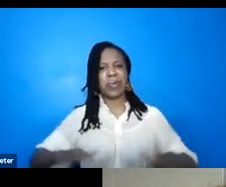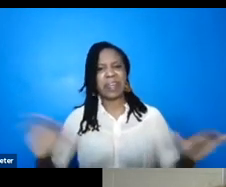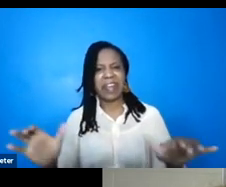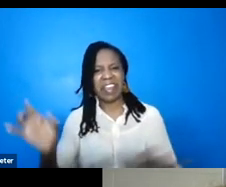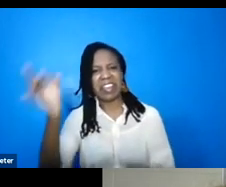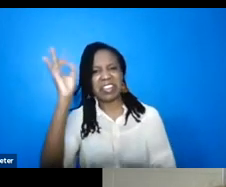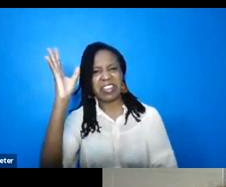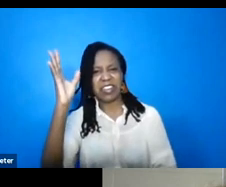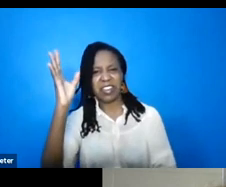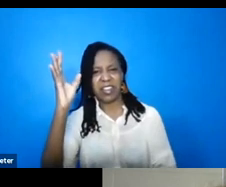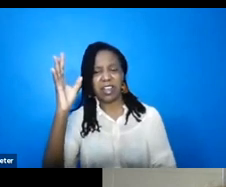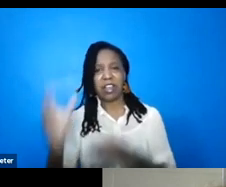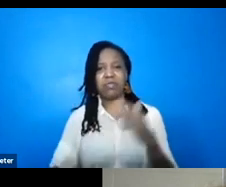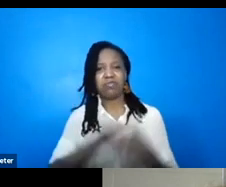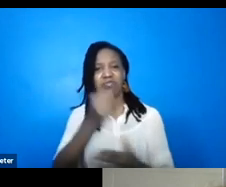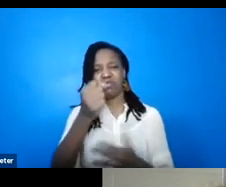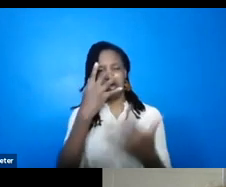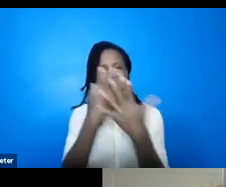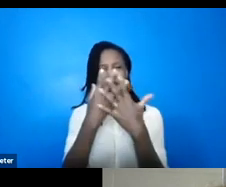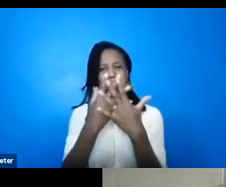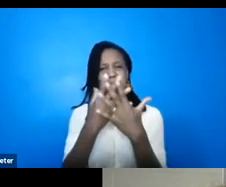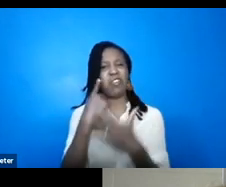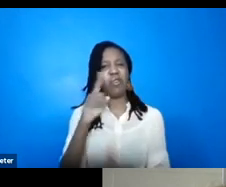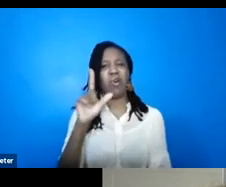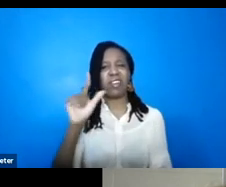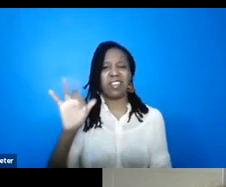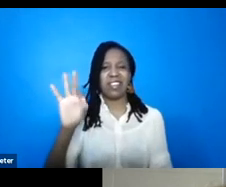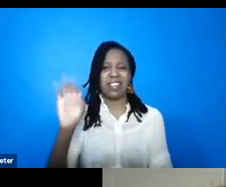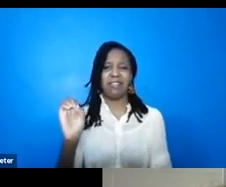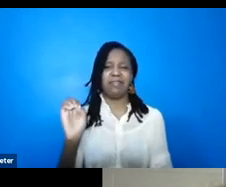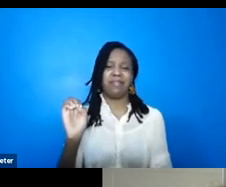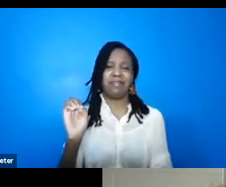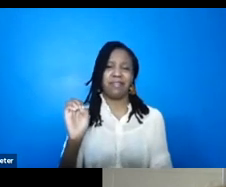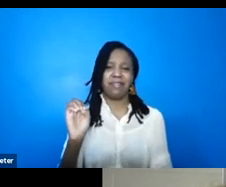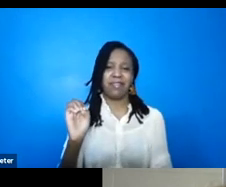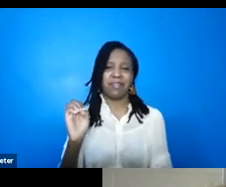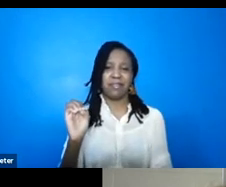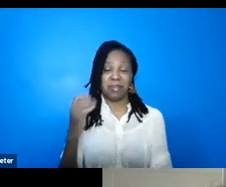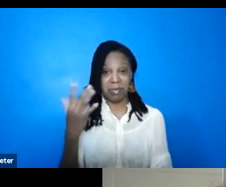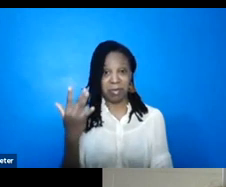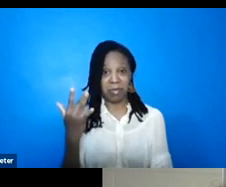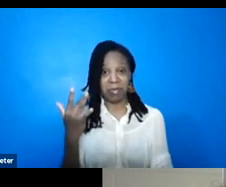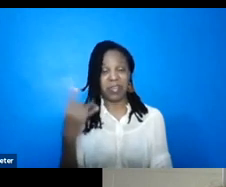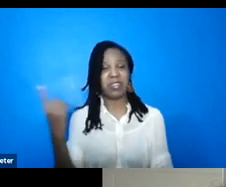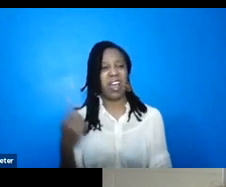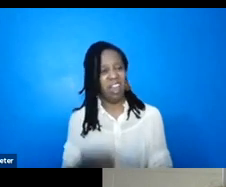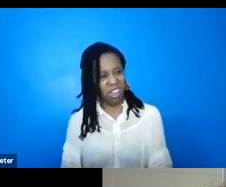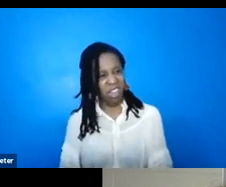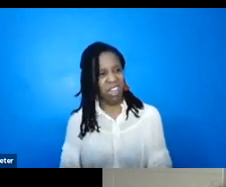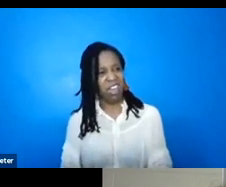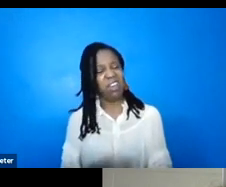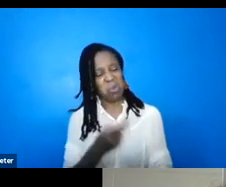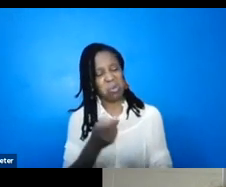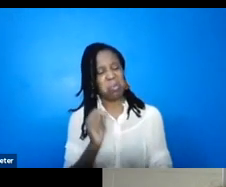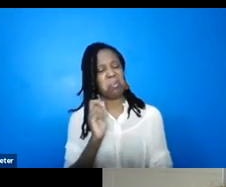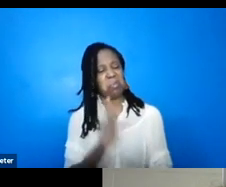for life because I was afraid to hear someone tell me that was you a punk or you weak.